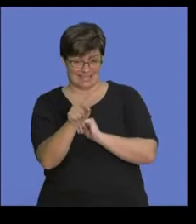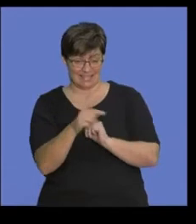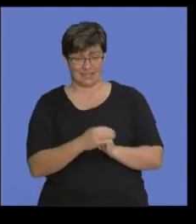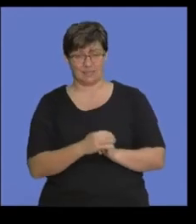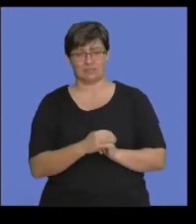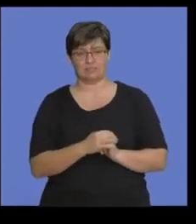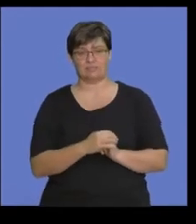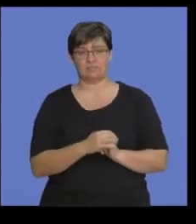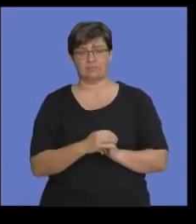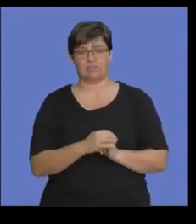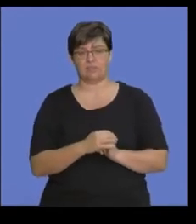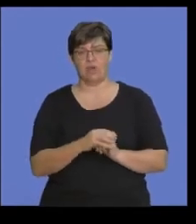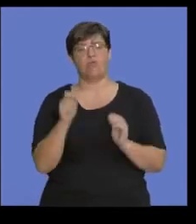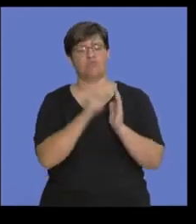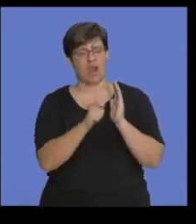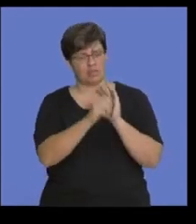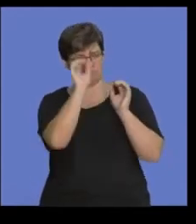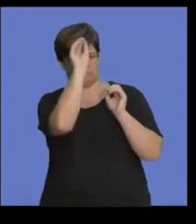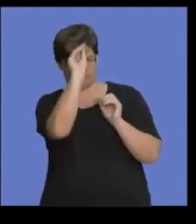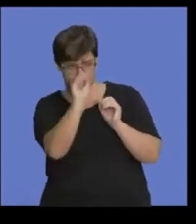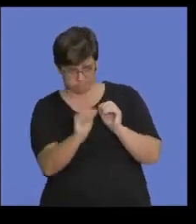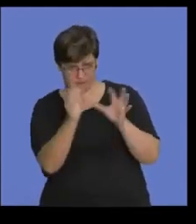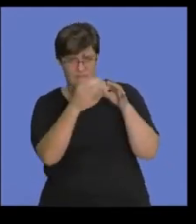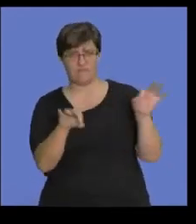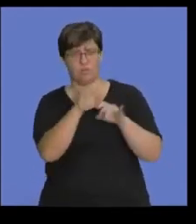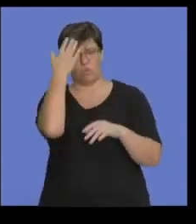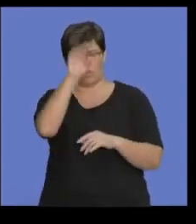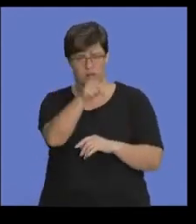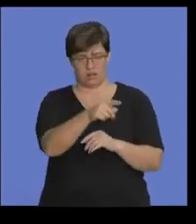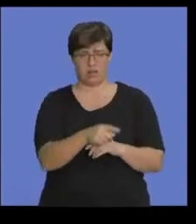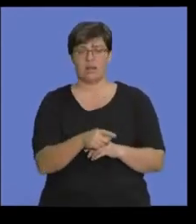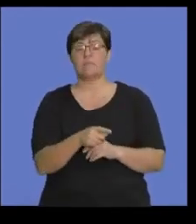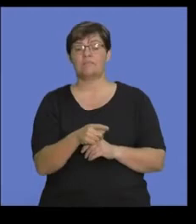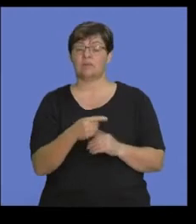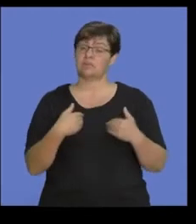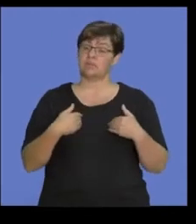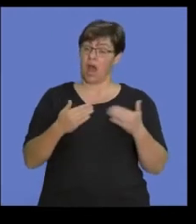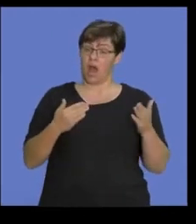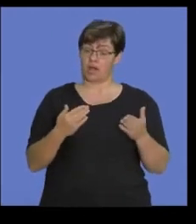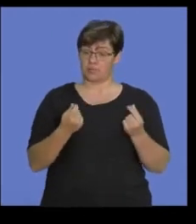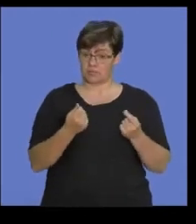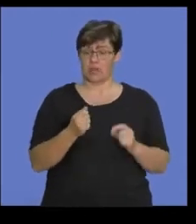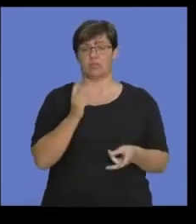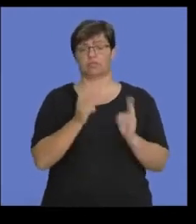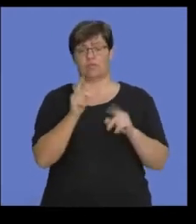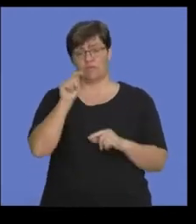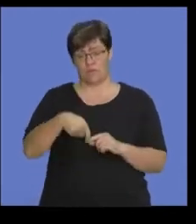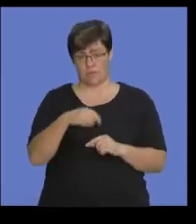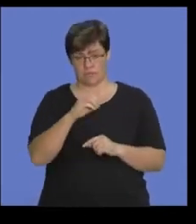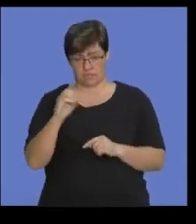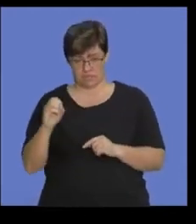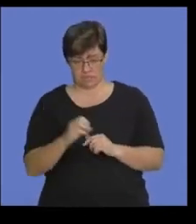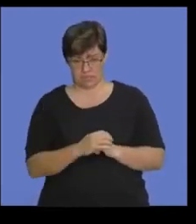minus. Now, we just need to write down all the values that we know. We know that the principal amount is actually